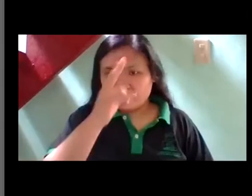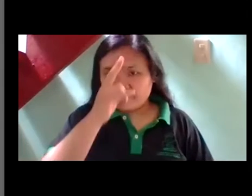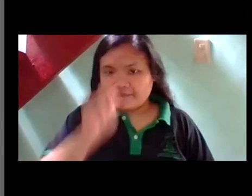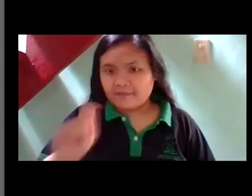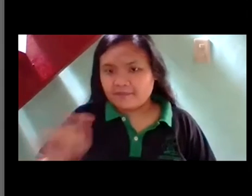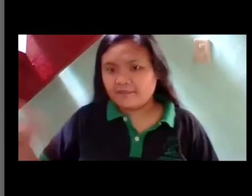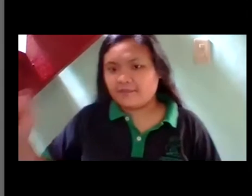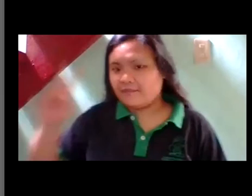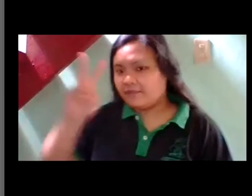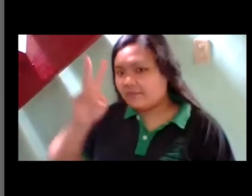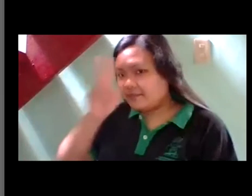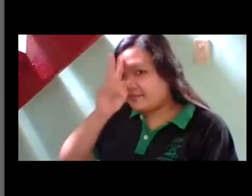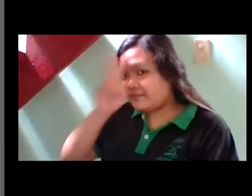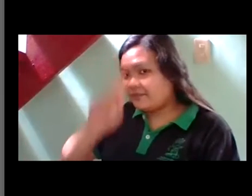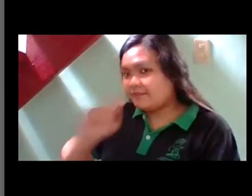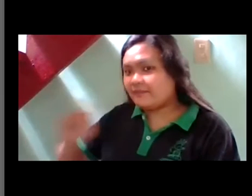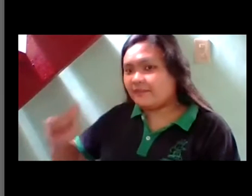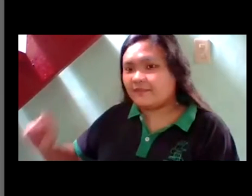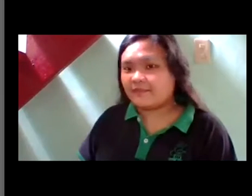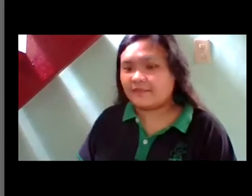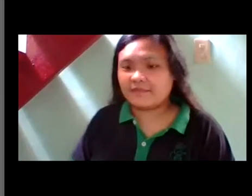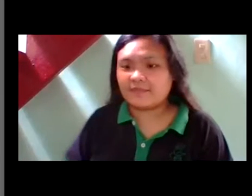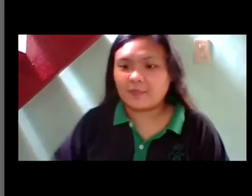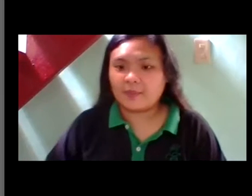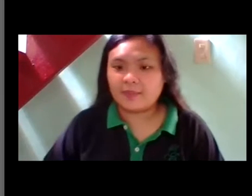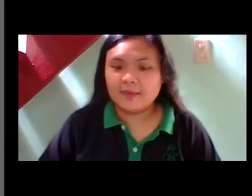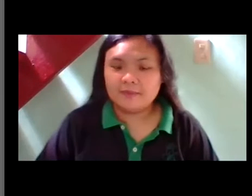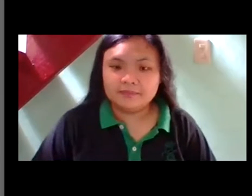Yes, with those two movements,